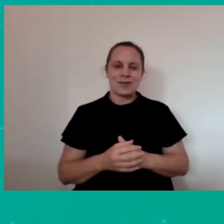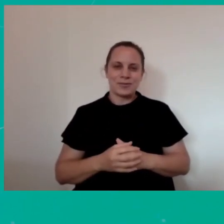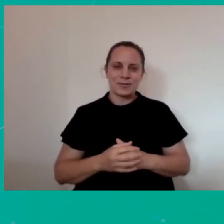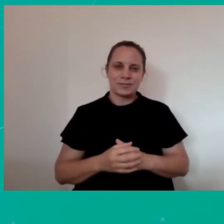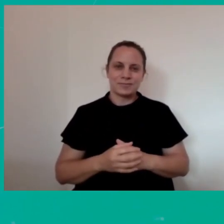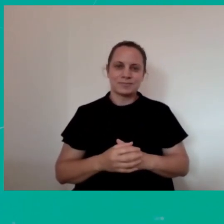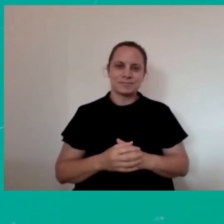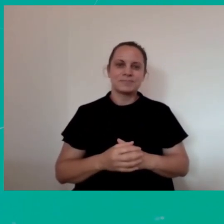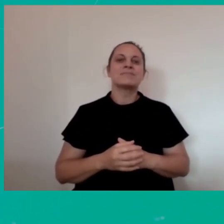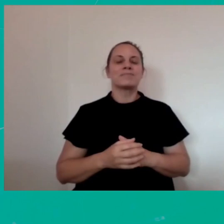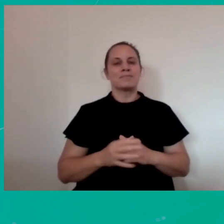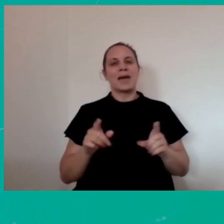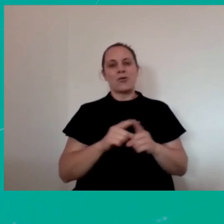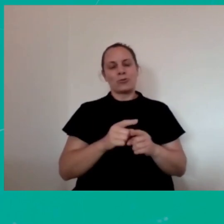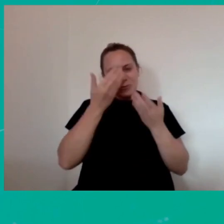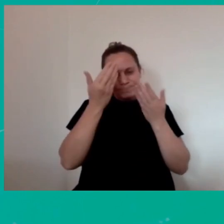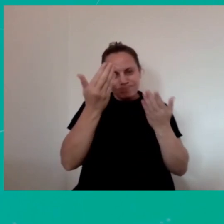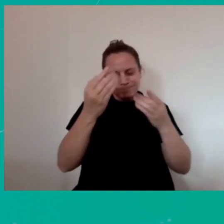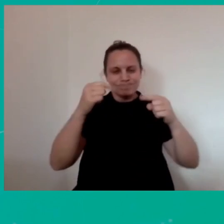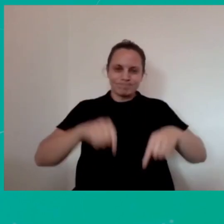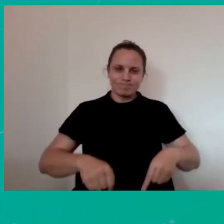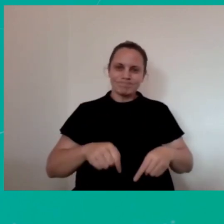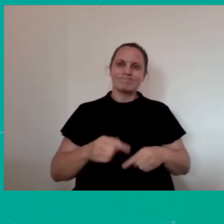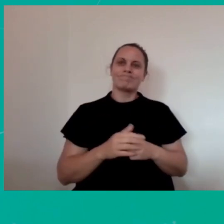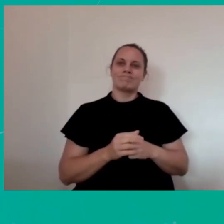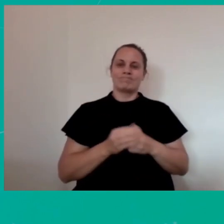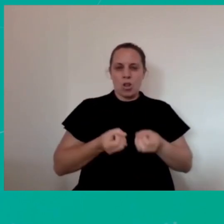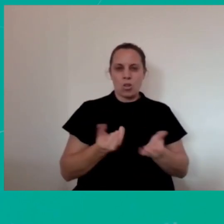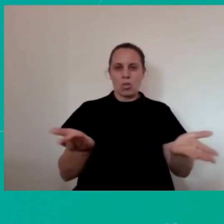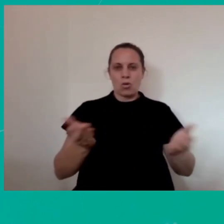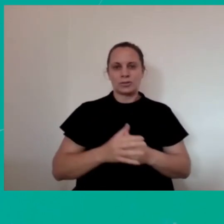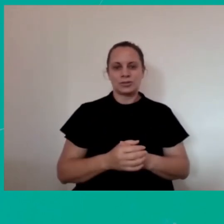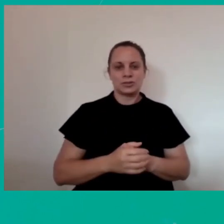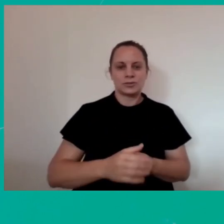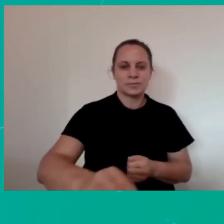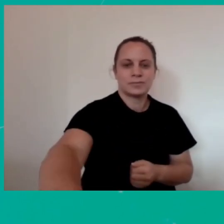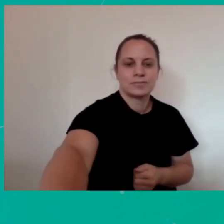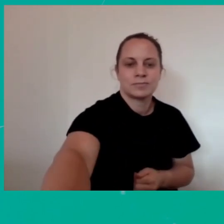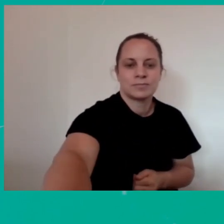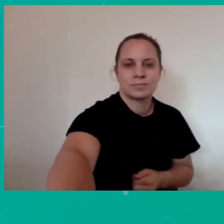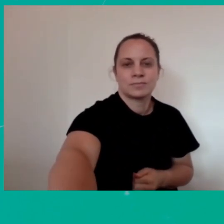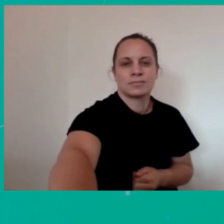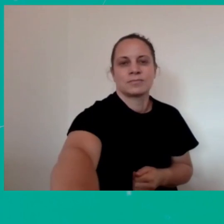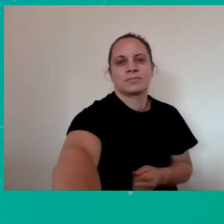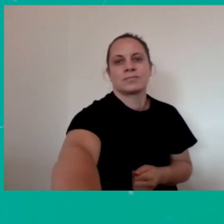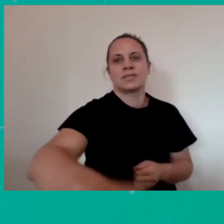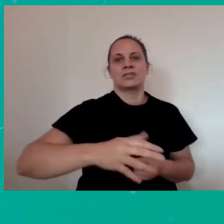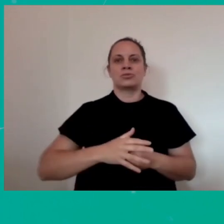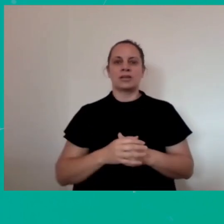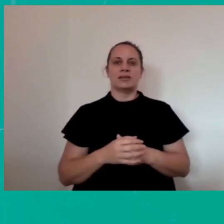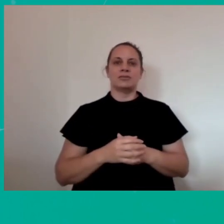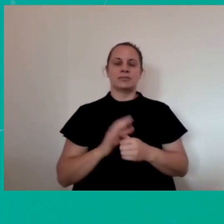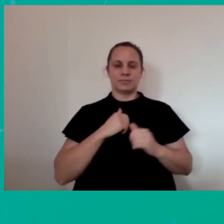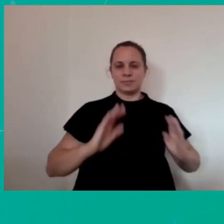rā. Ko wai au, ngā pai maunga e karipute nei, ko puke maire e ko mana waru, ngā